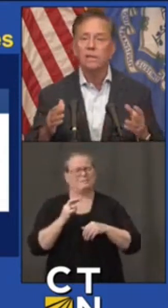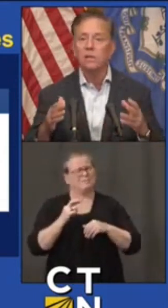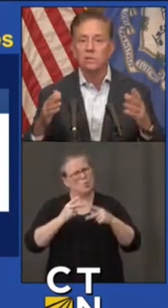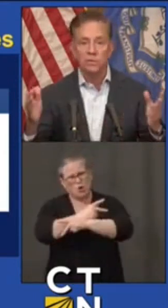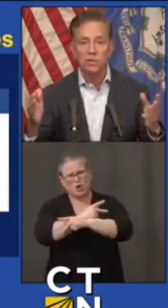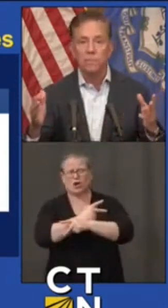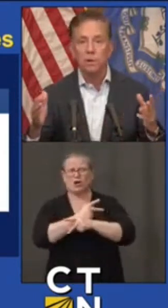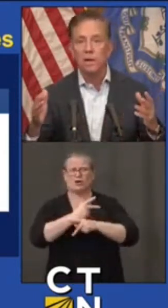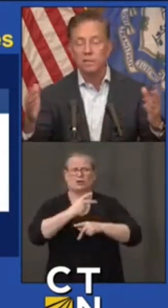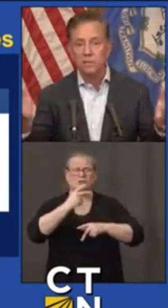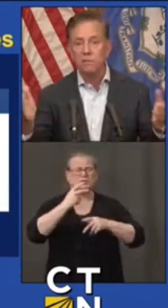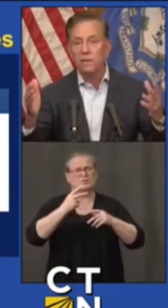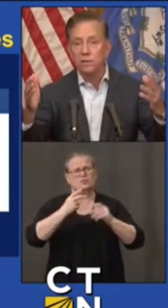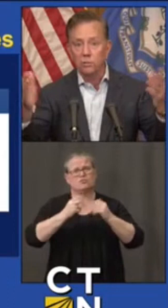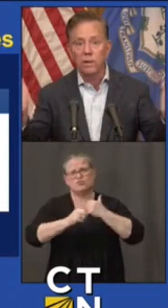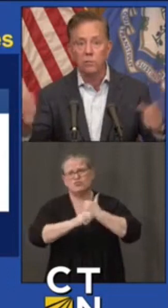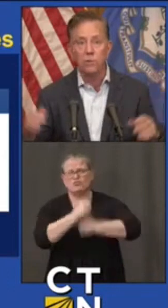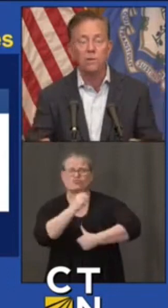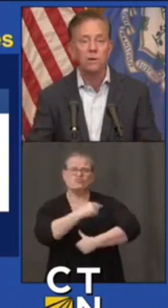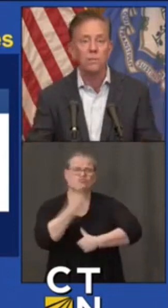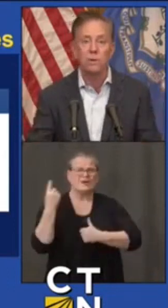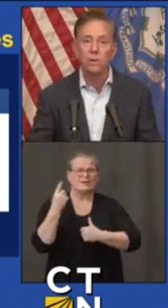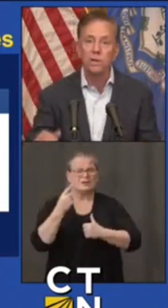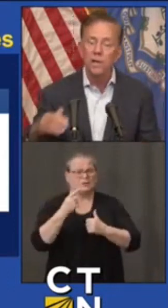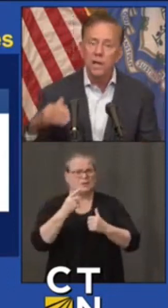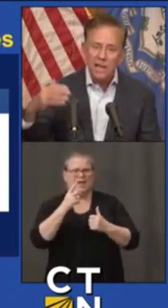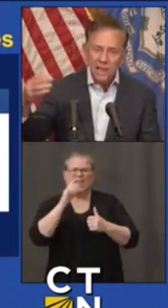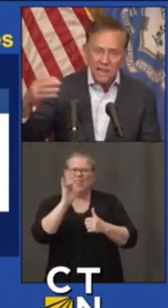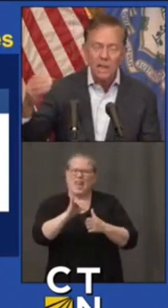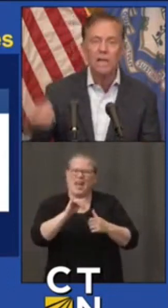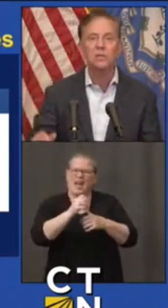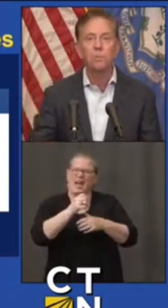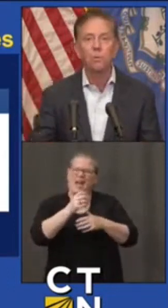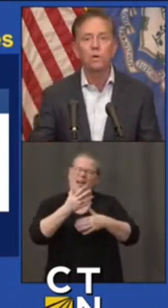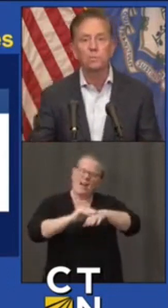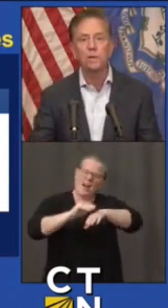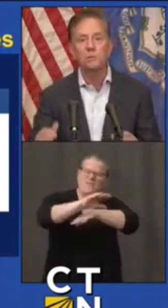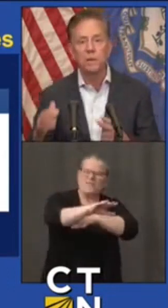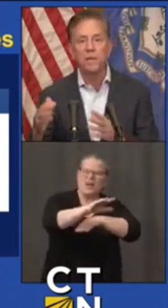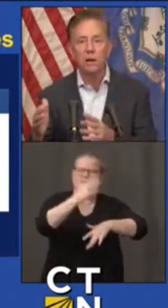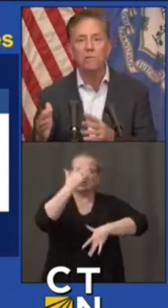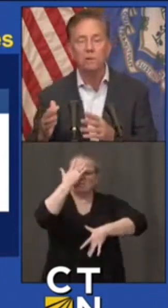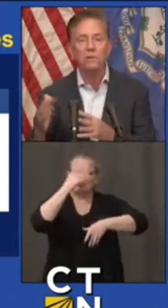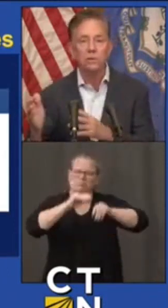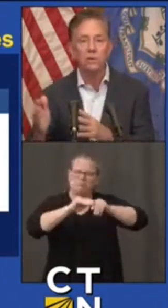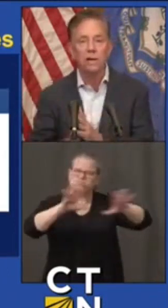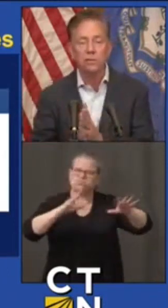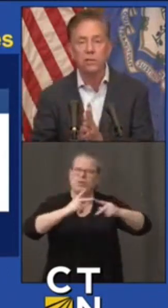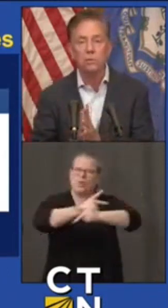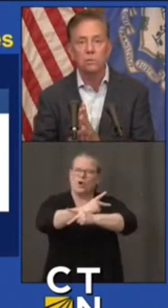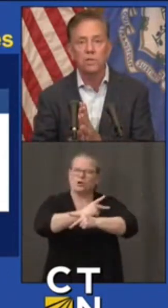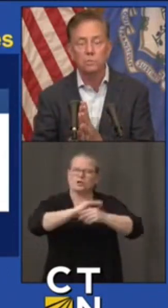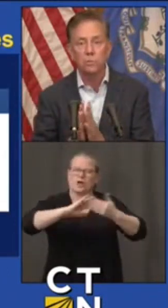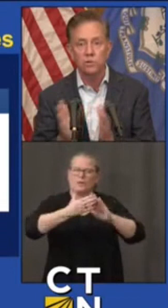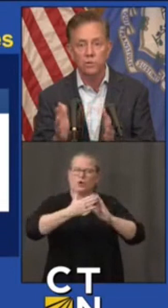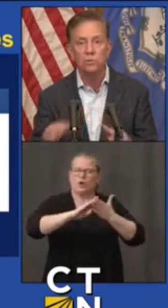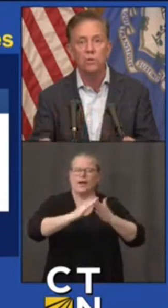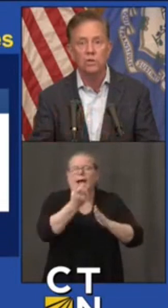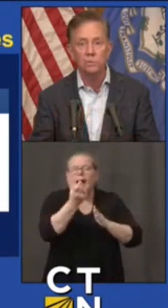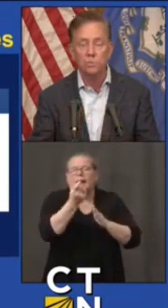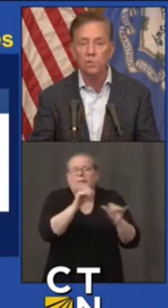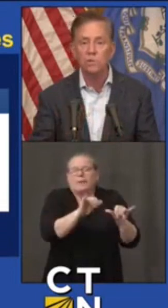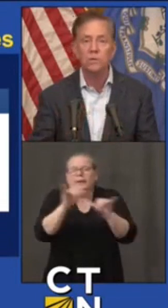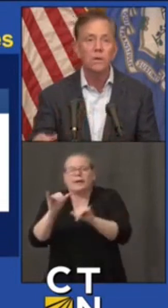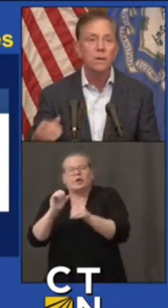that does to jeopardize the infection rate throughout their community. A little like sports, please be careful as you execute these sports, you do